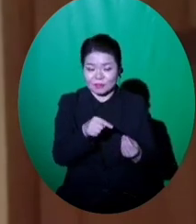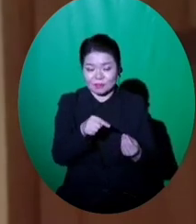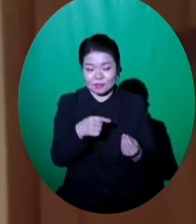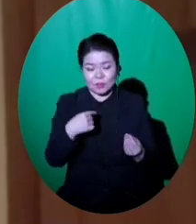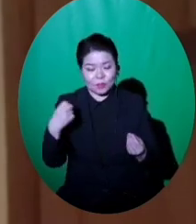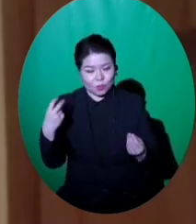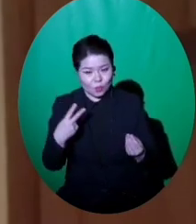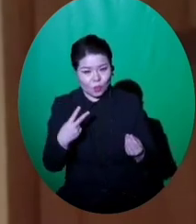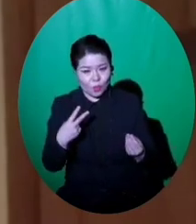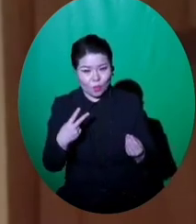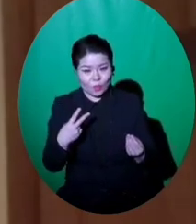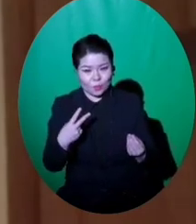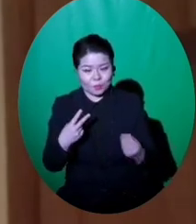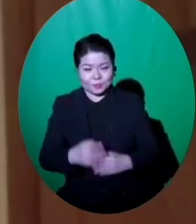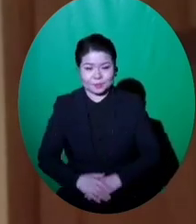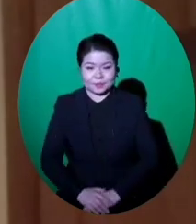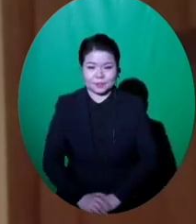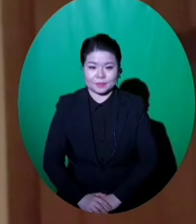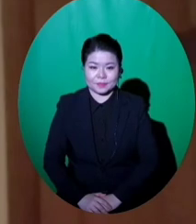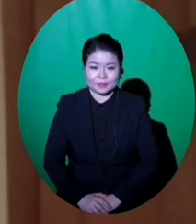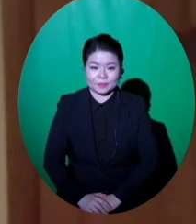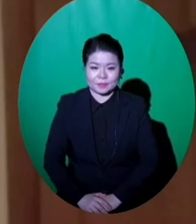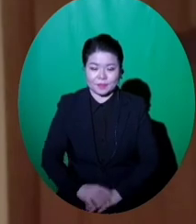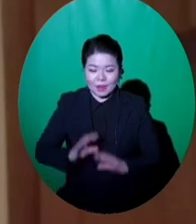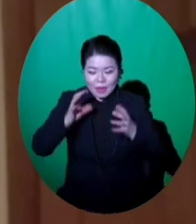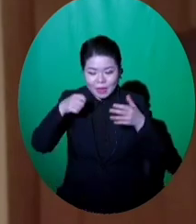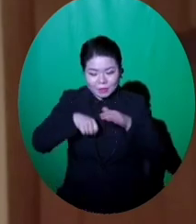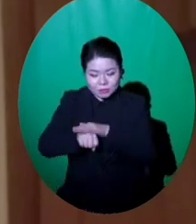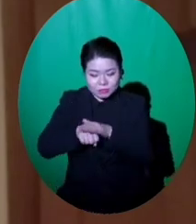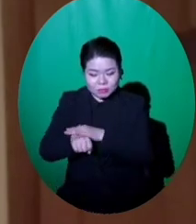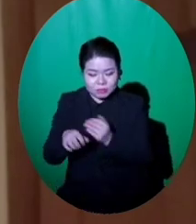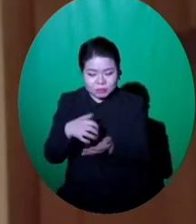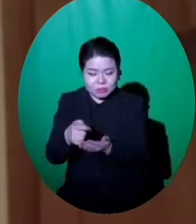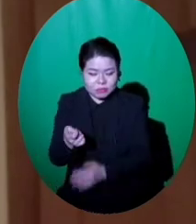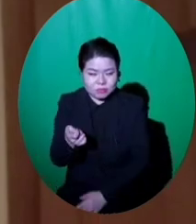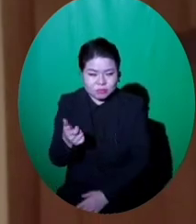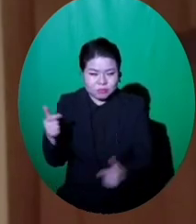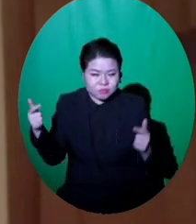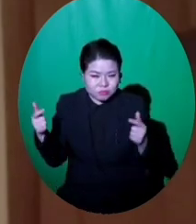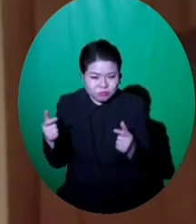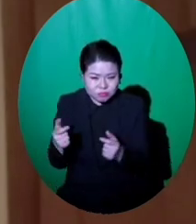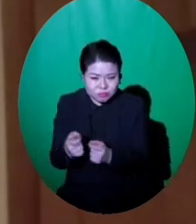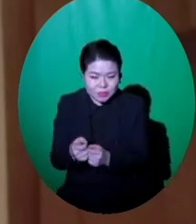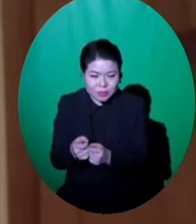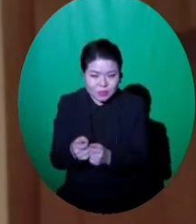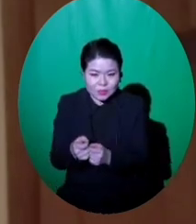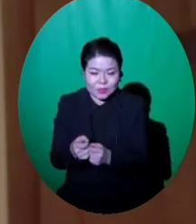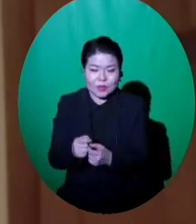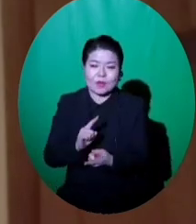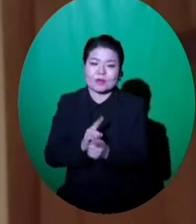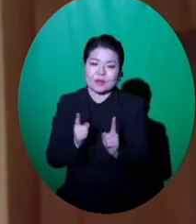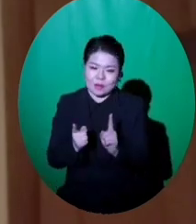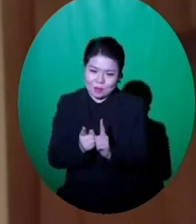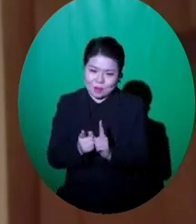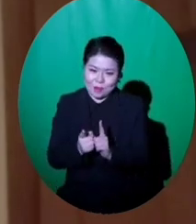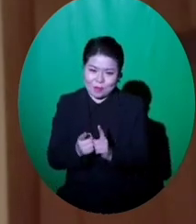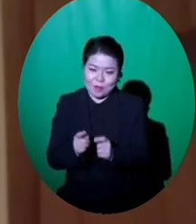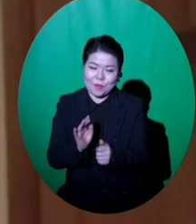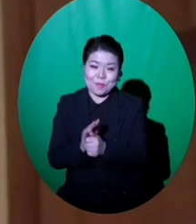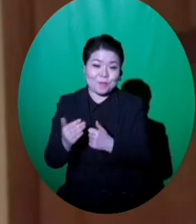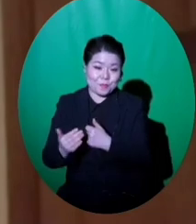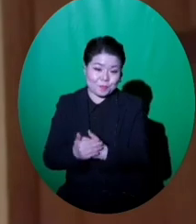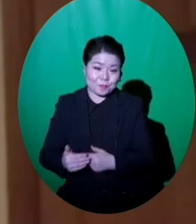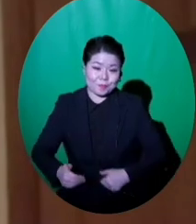also something that's going to require cooperation. But we have an economic system that's very